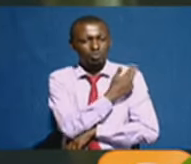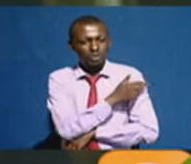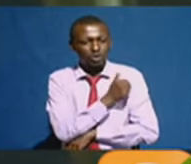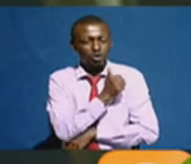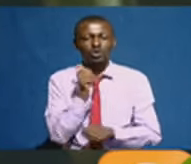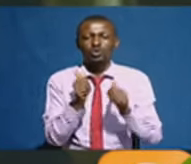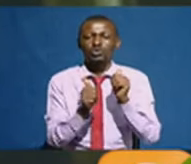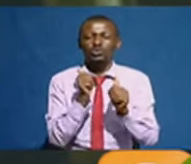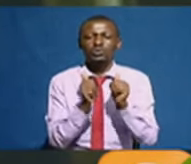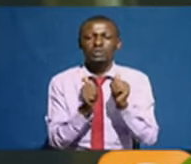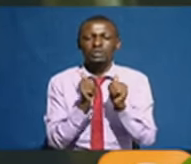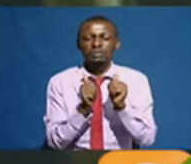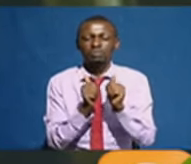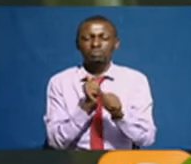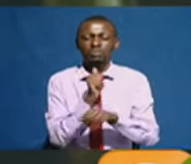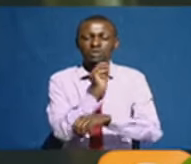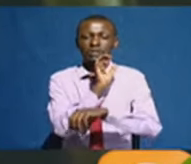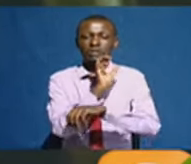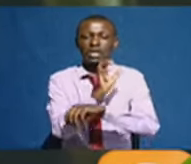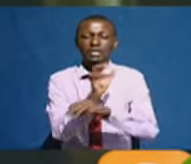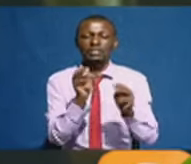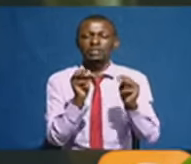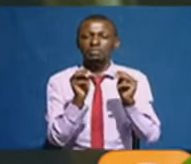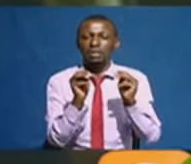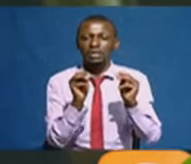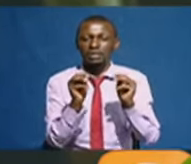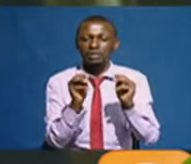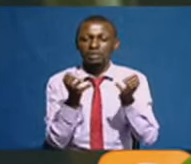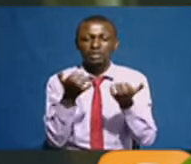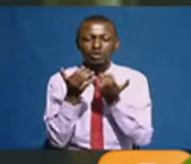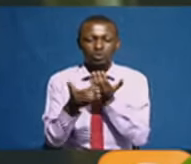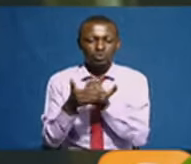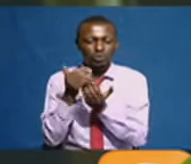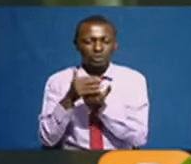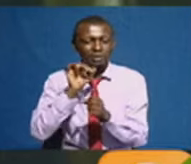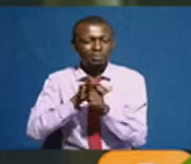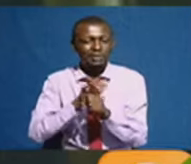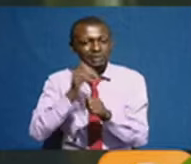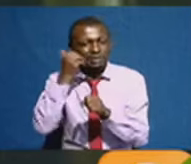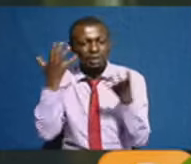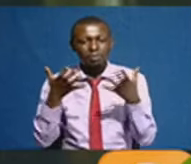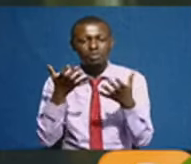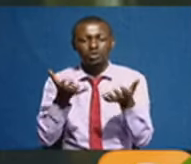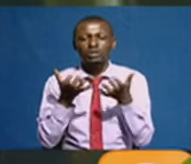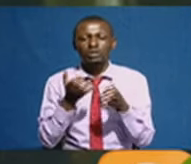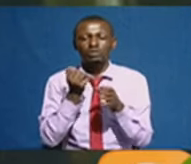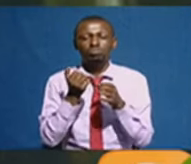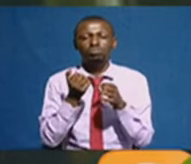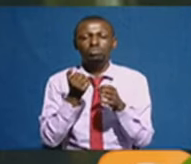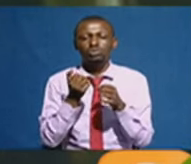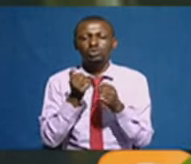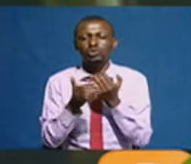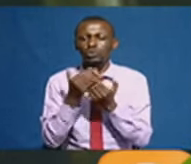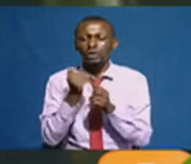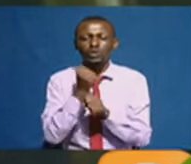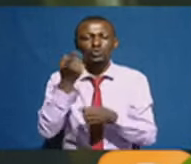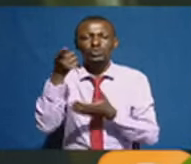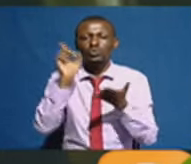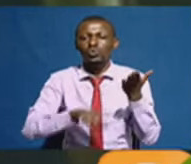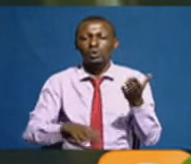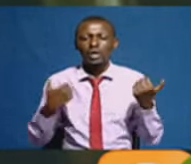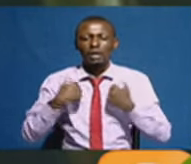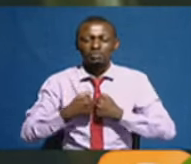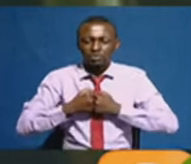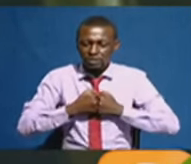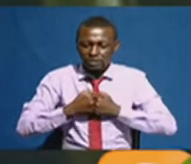organizations are supposed to be attending to now a bigger pool of patients, what are they supposed to do? Because they have challenges. They don't depend on